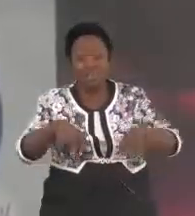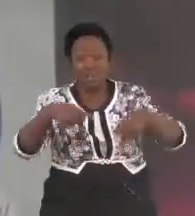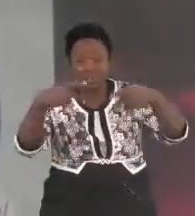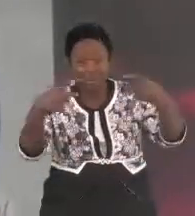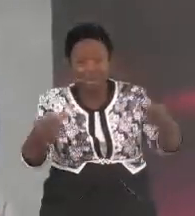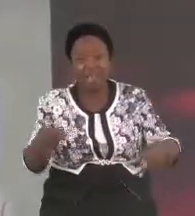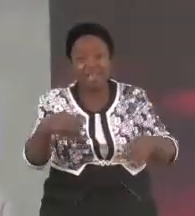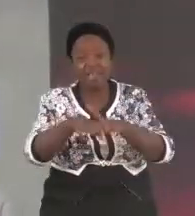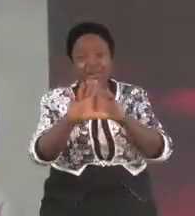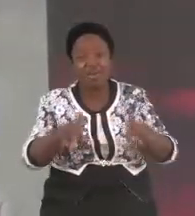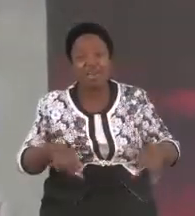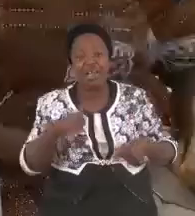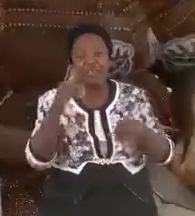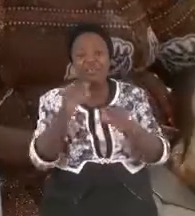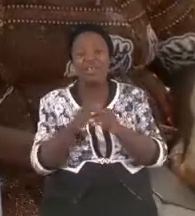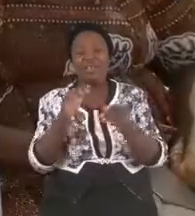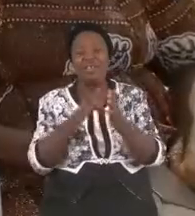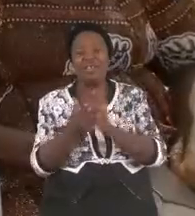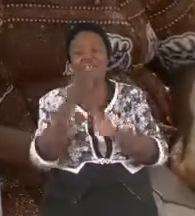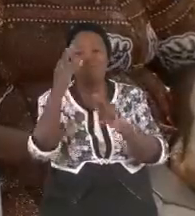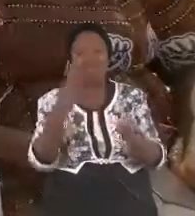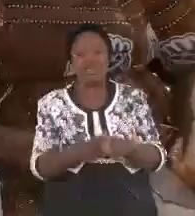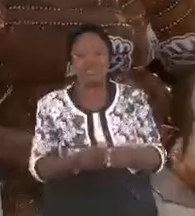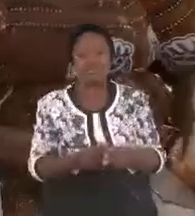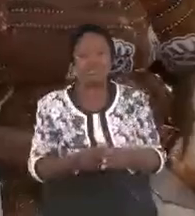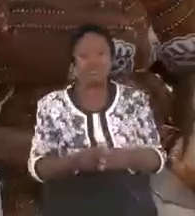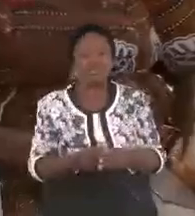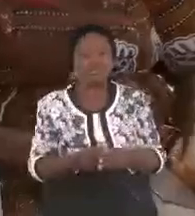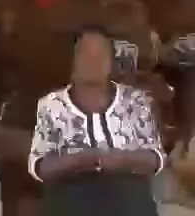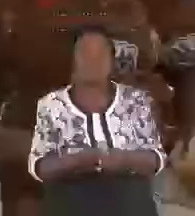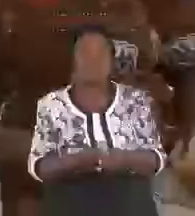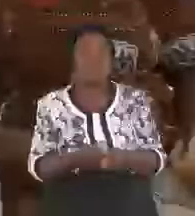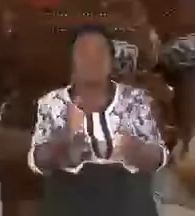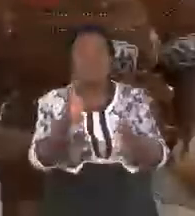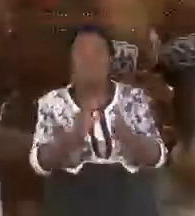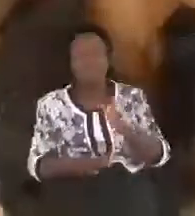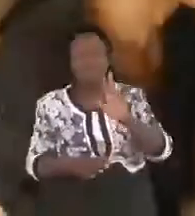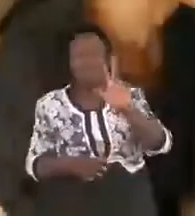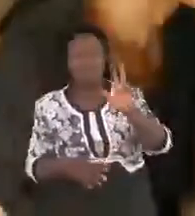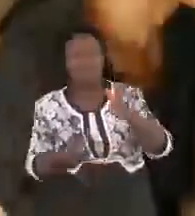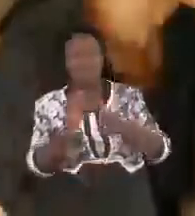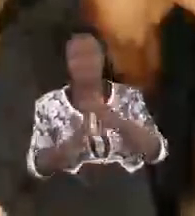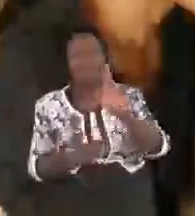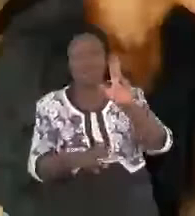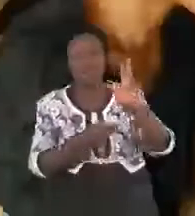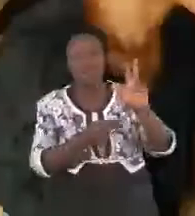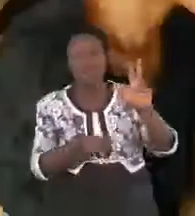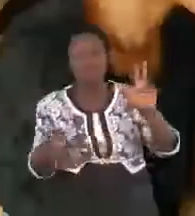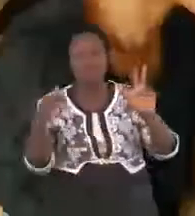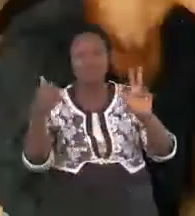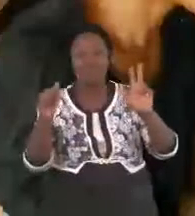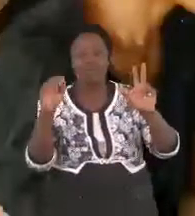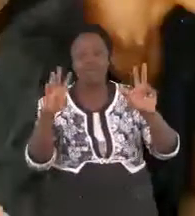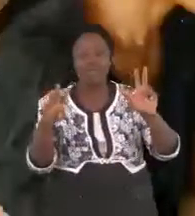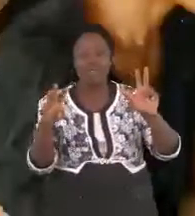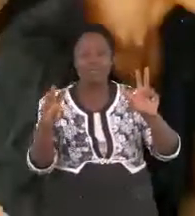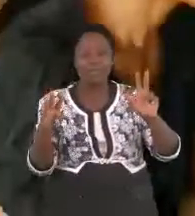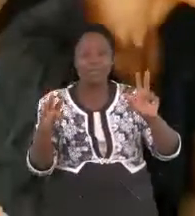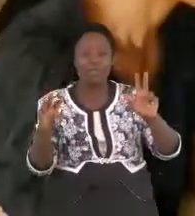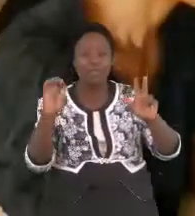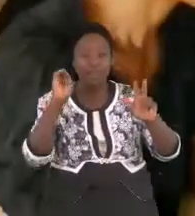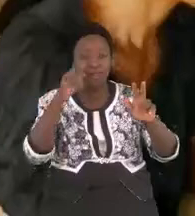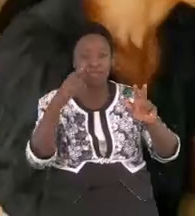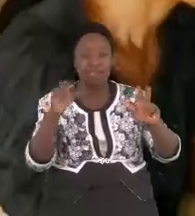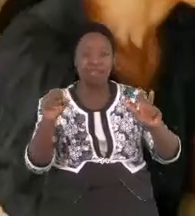in Jesus' name. Look at chapter 3 there. Chapter 3 from verse 14 is saying, "And